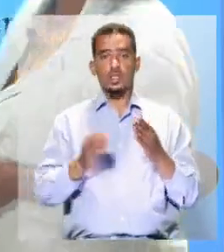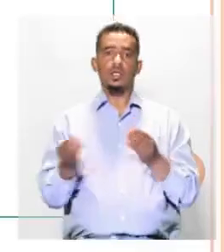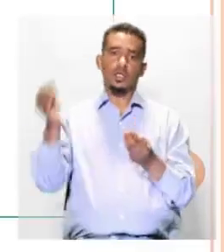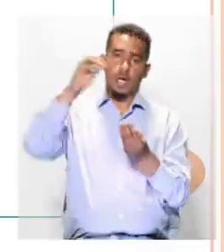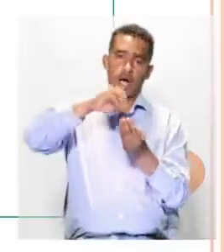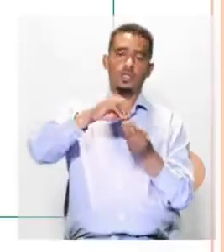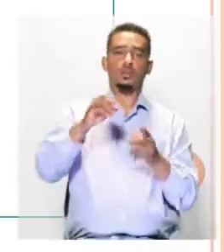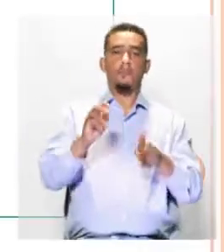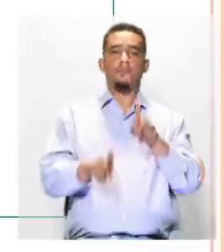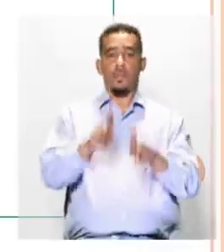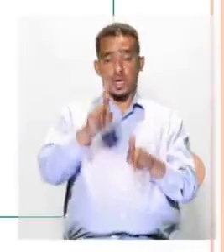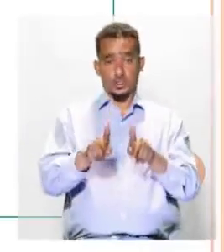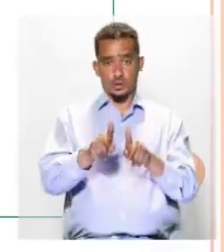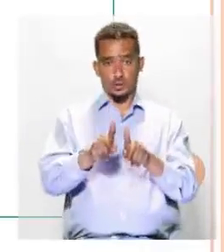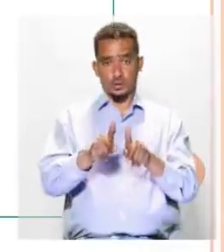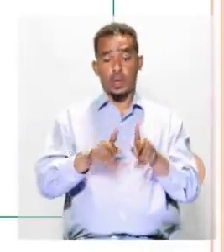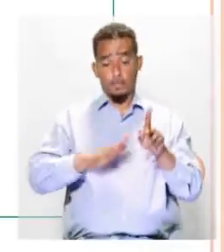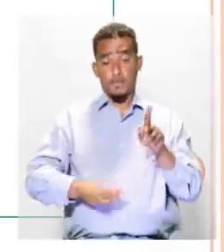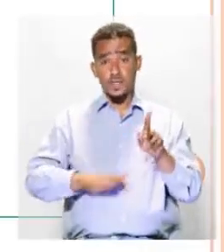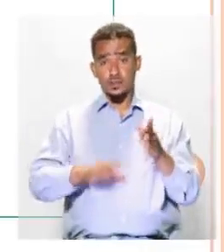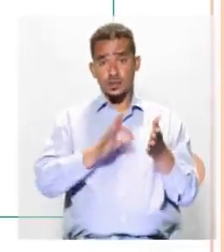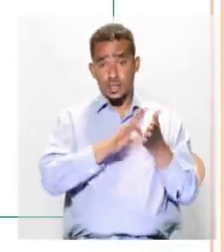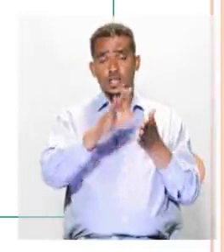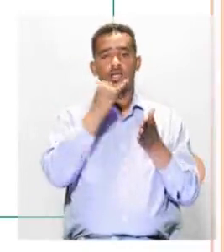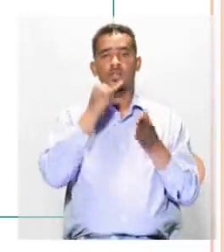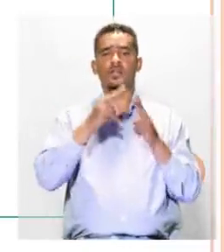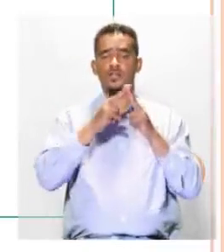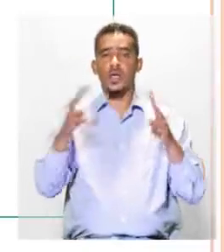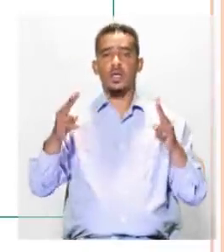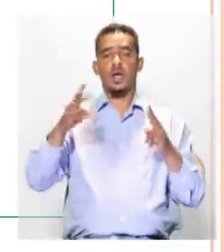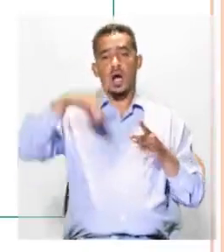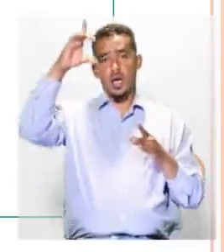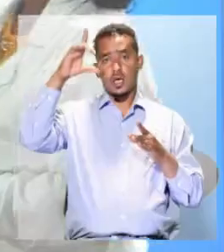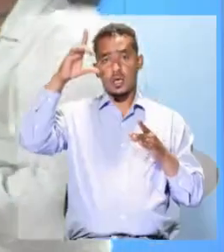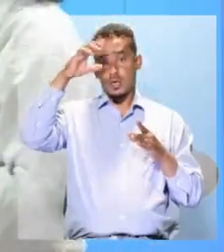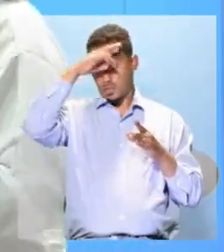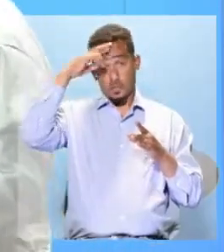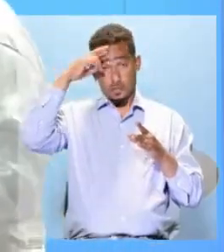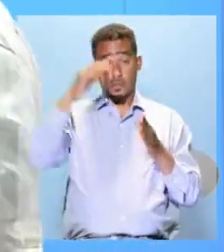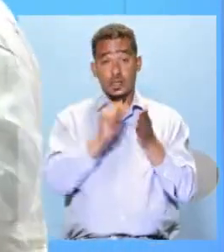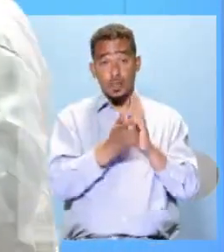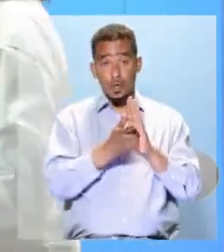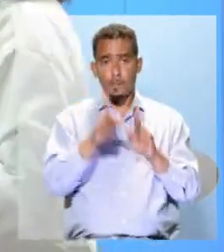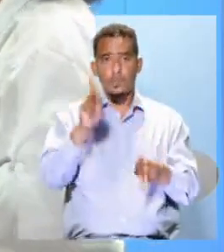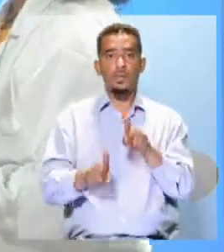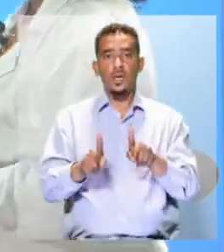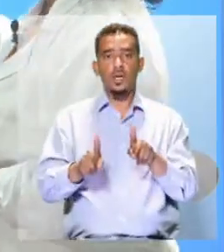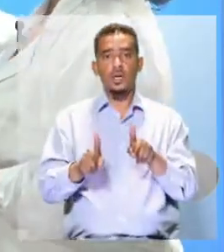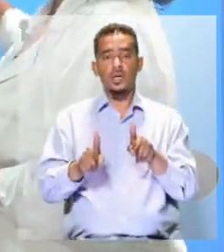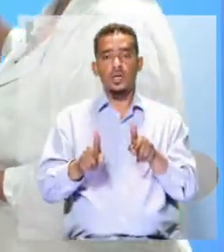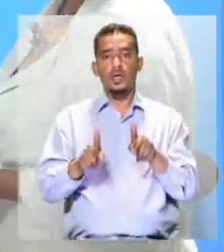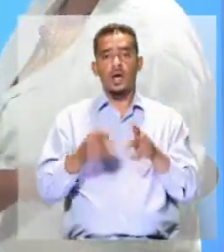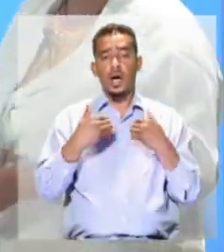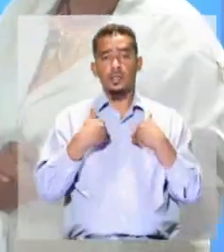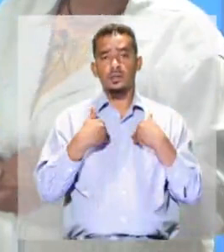area. Birth rates are high in Africa because of many reasons. For example, people have less access to